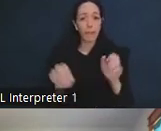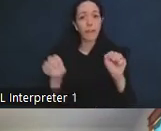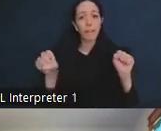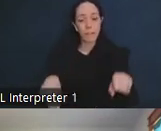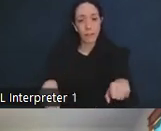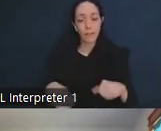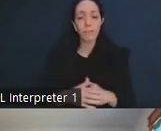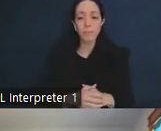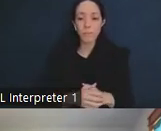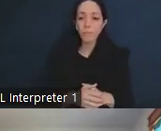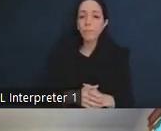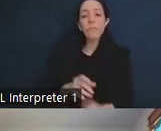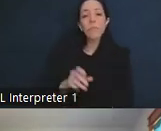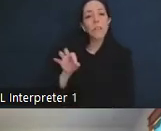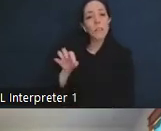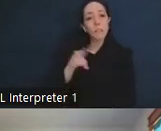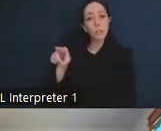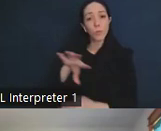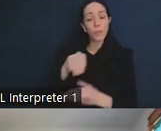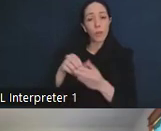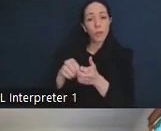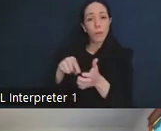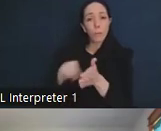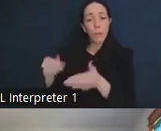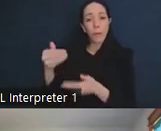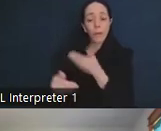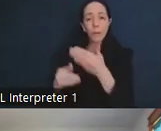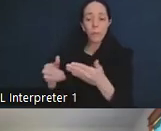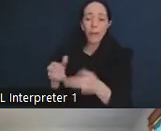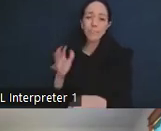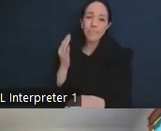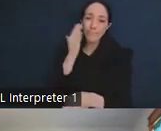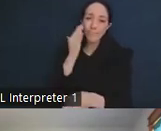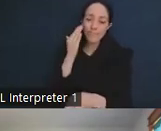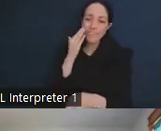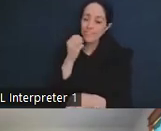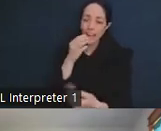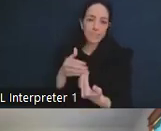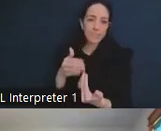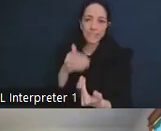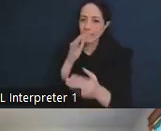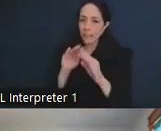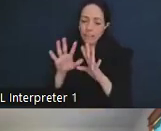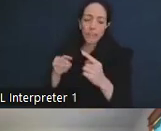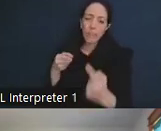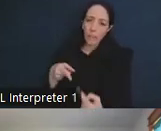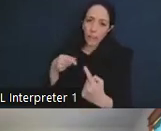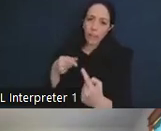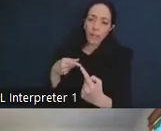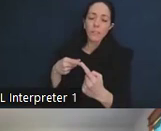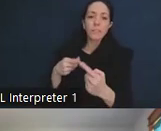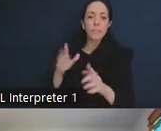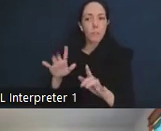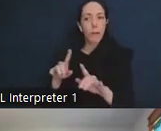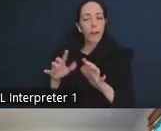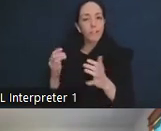been involved with that compensation process would agree that we've had some struggles implementing that process, but we're getting it down.